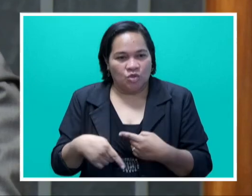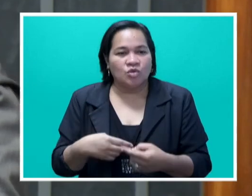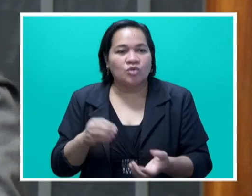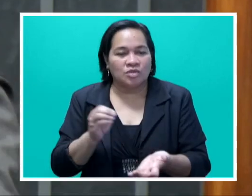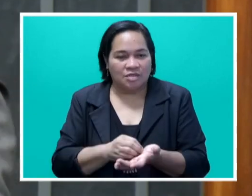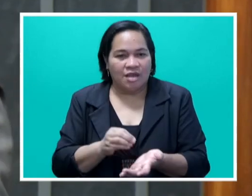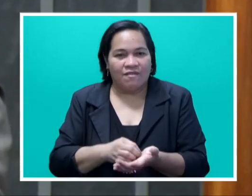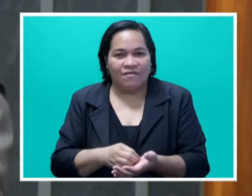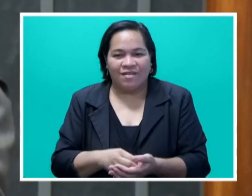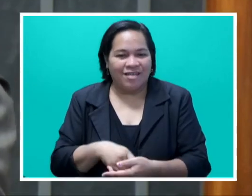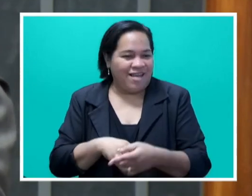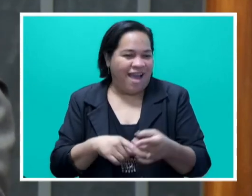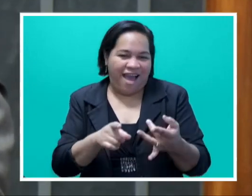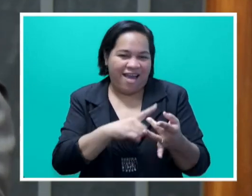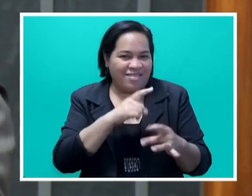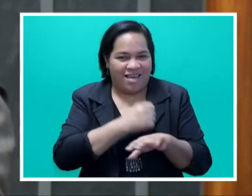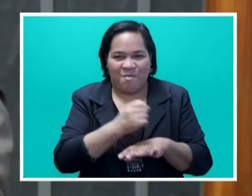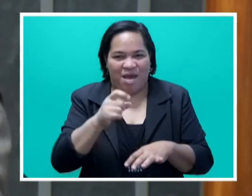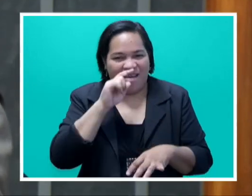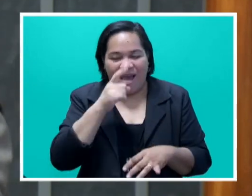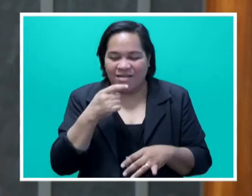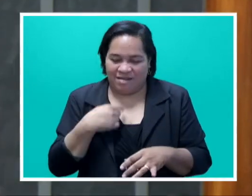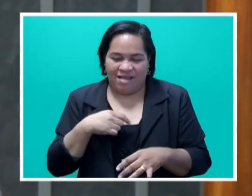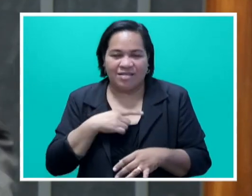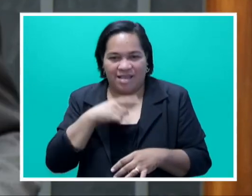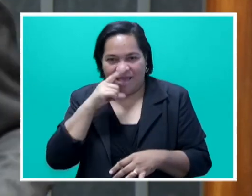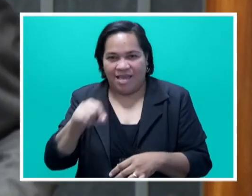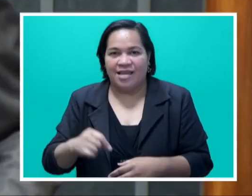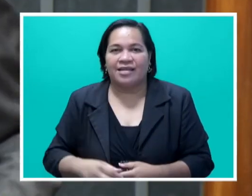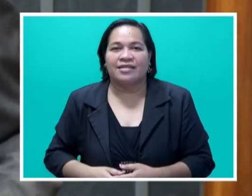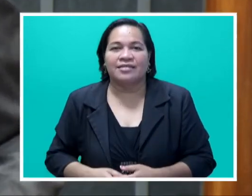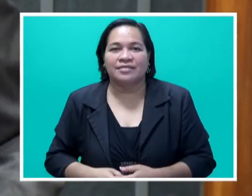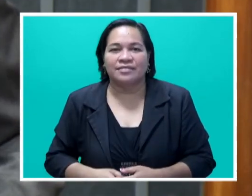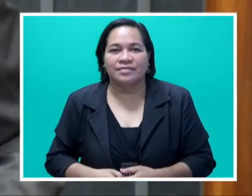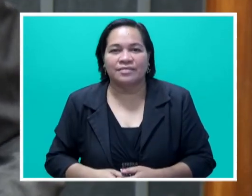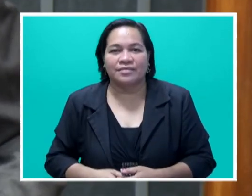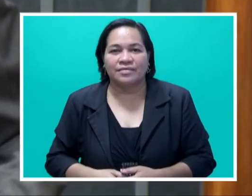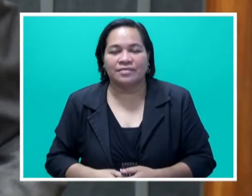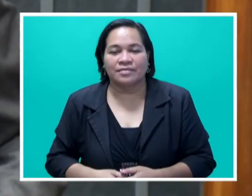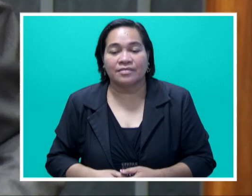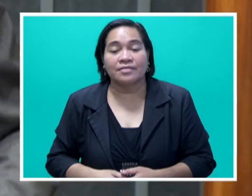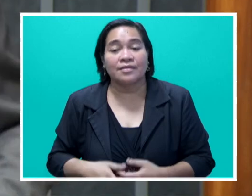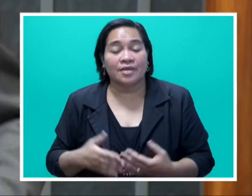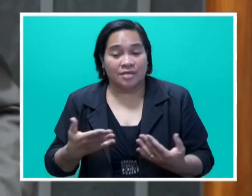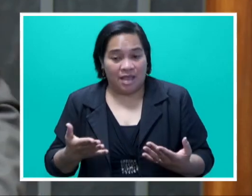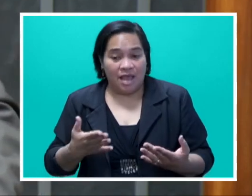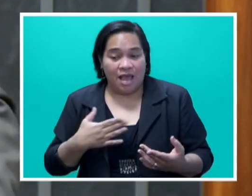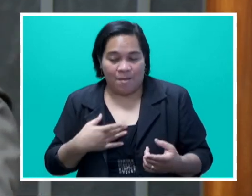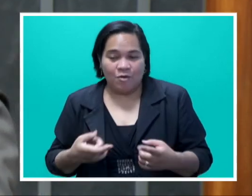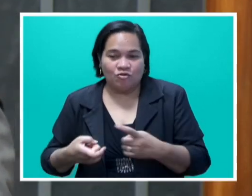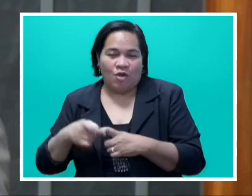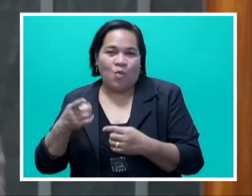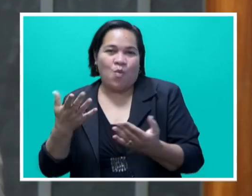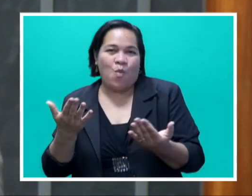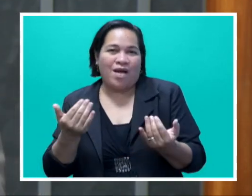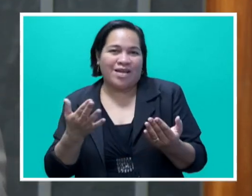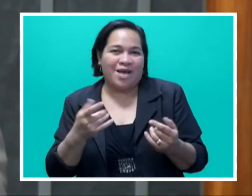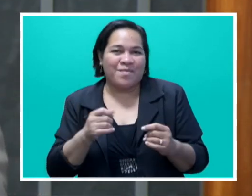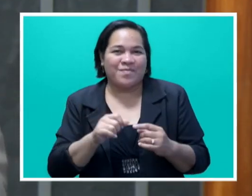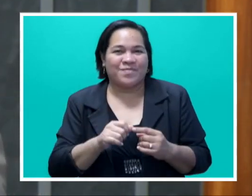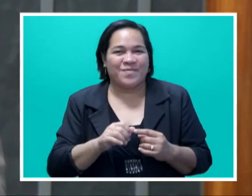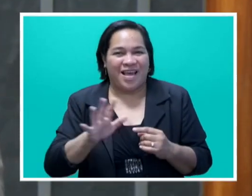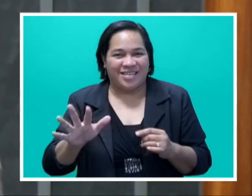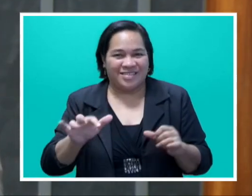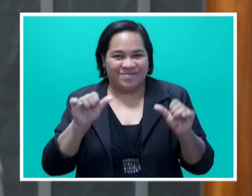government can, Mr. Speaker. Mr. Speaker, say, I join my colleagues in welcoming His Excellency The